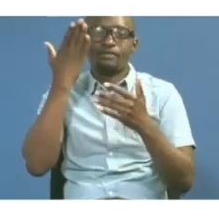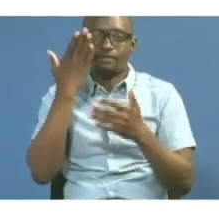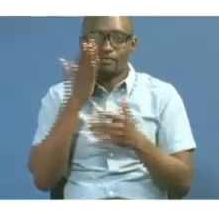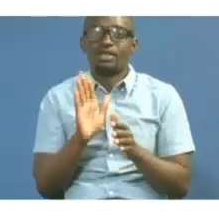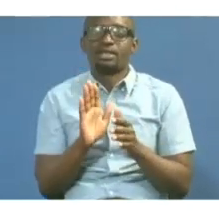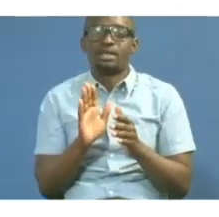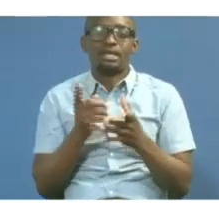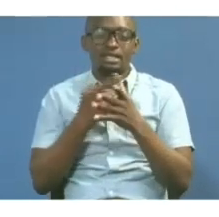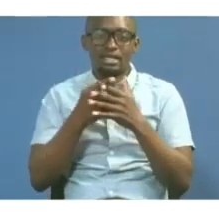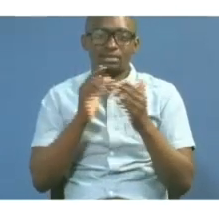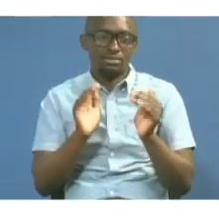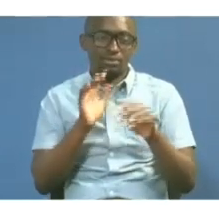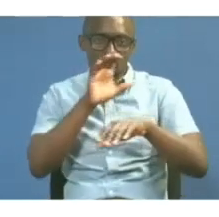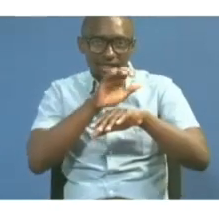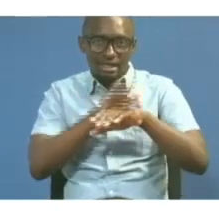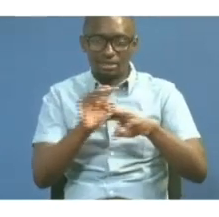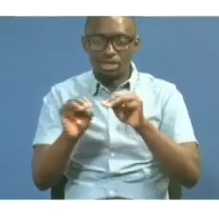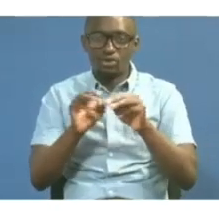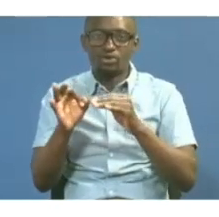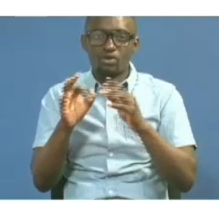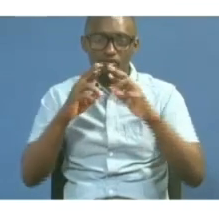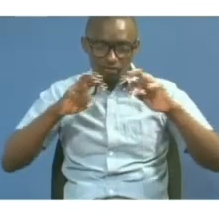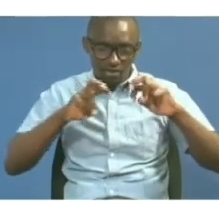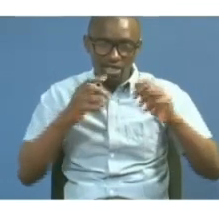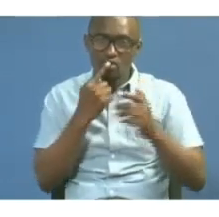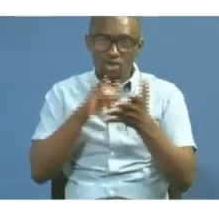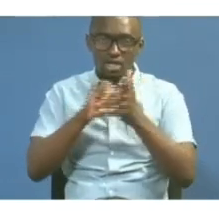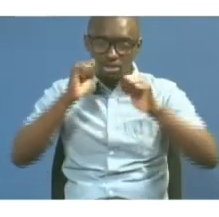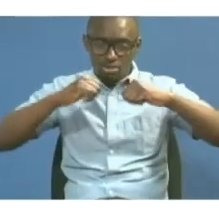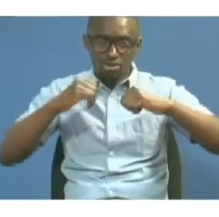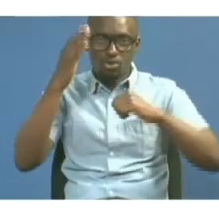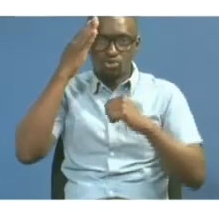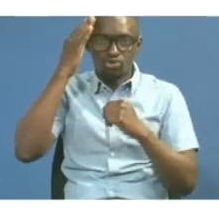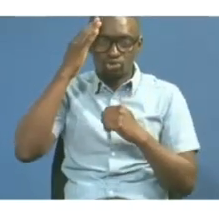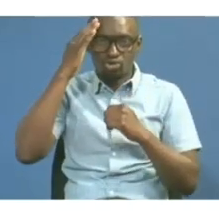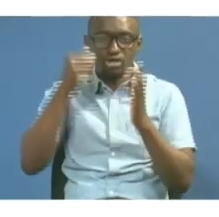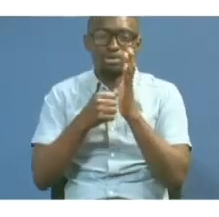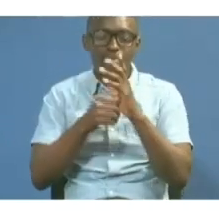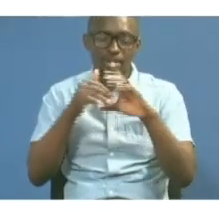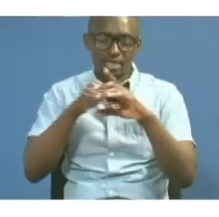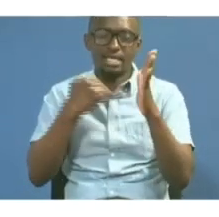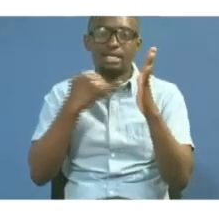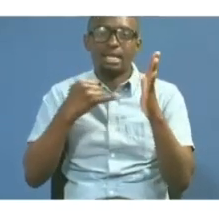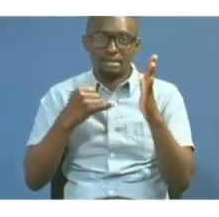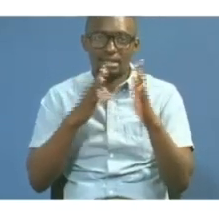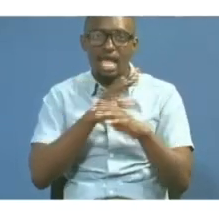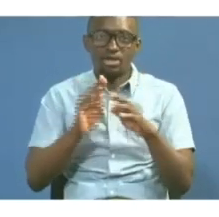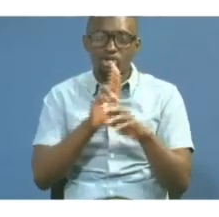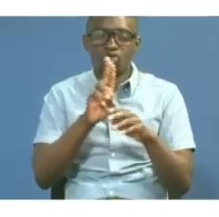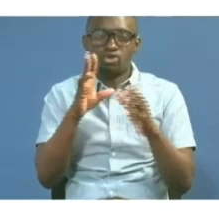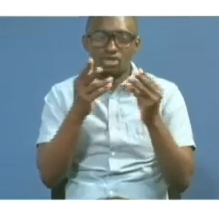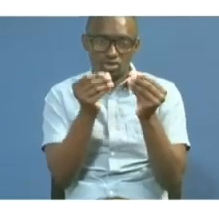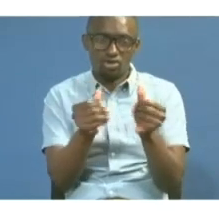by the end, you'll be able to be exposed to methods of research so that you can be able to identify problems in the industry